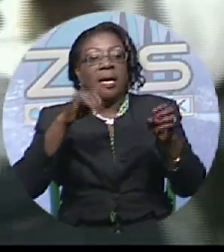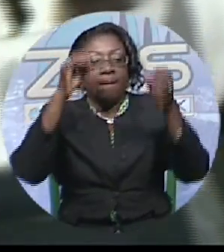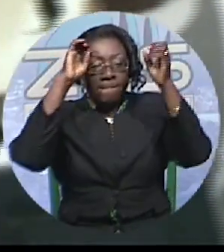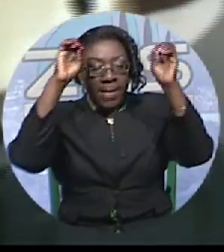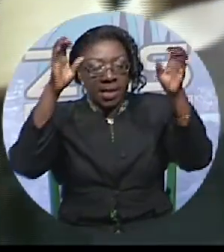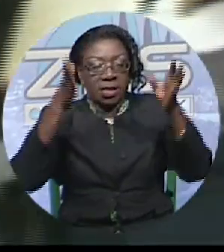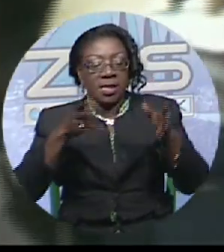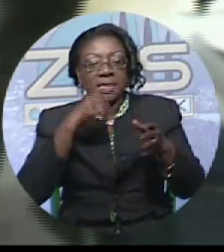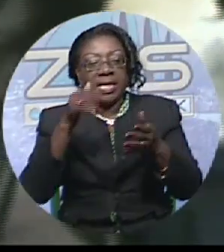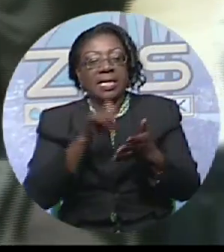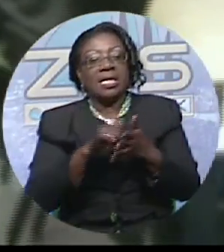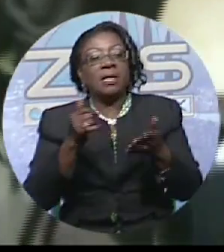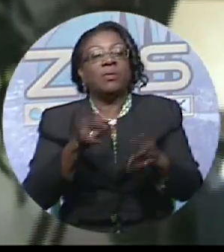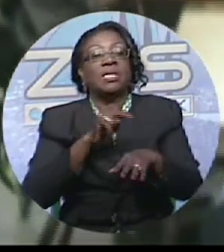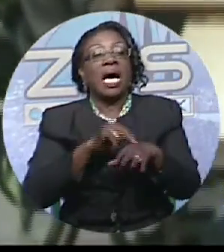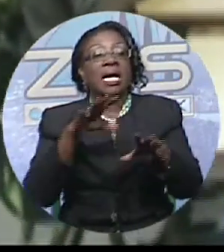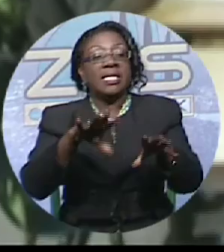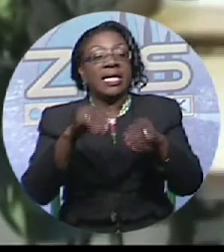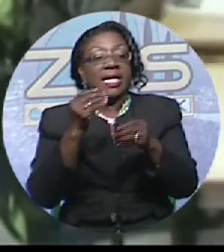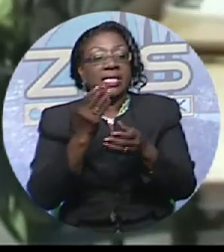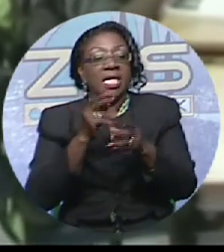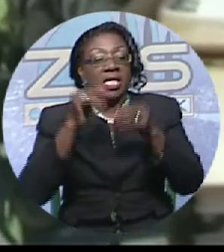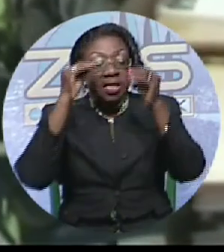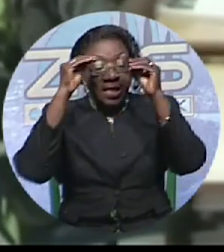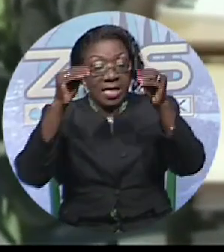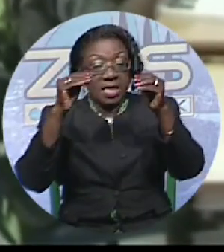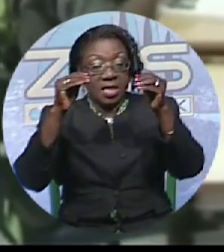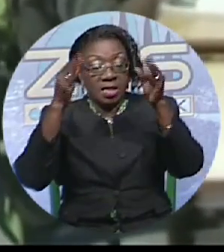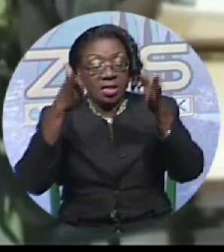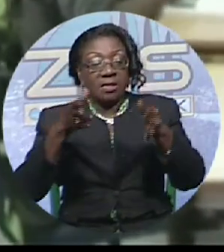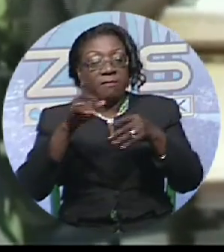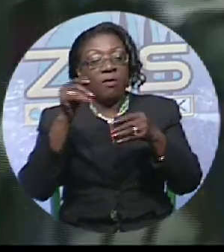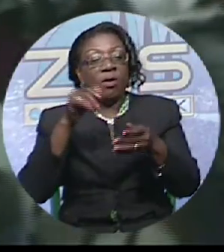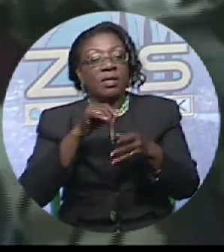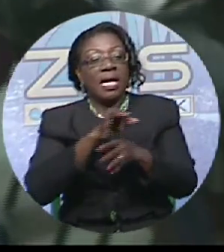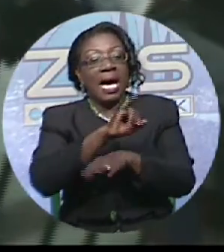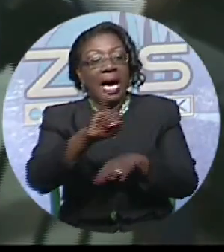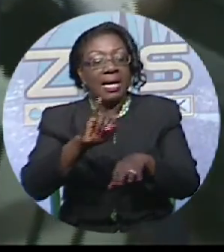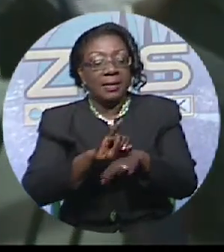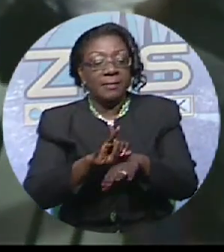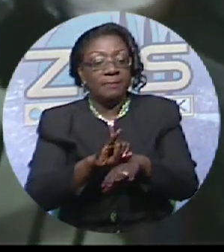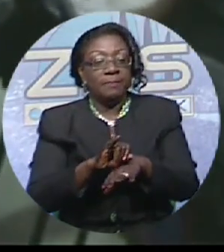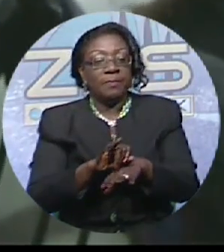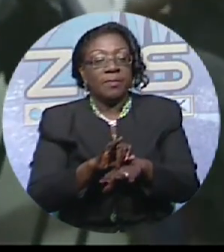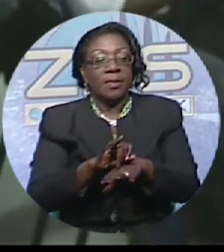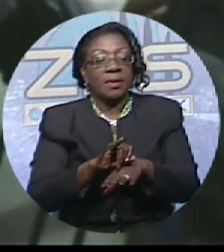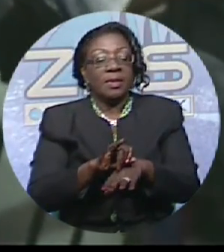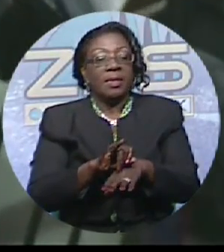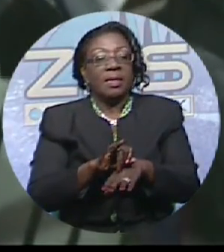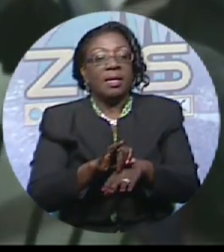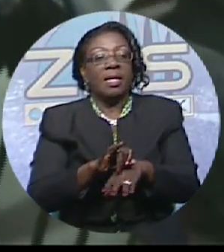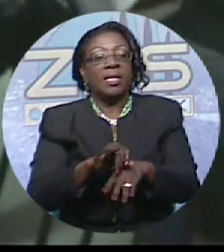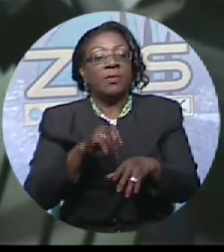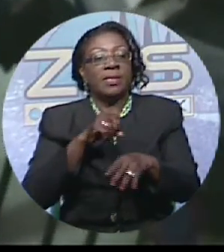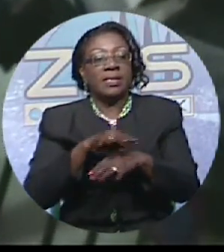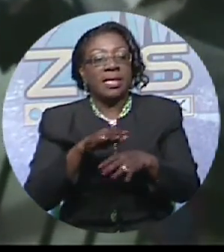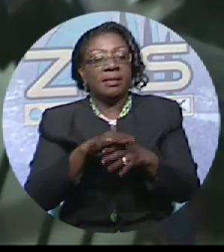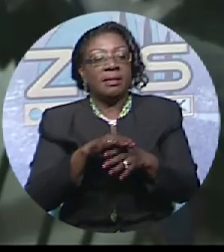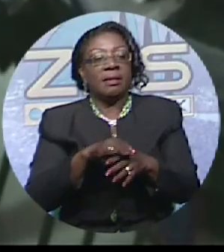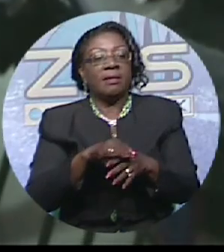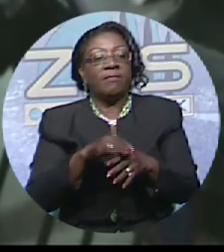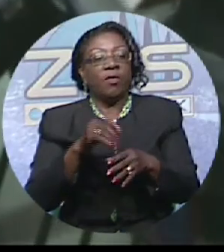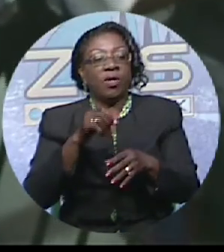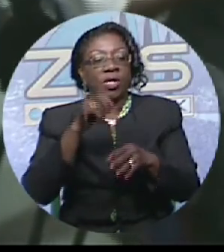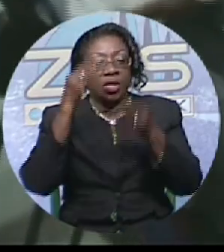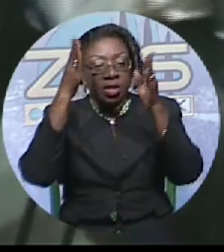are considered hardship islands. He did, however, say that education was working to have a teacher sent to the school. The minister added that there are a